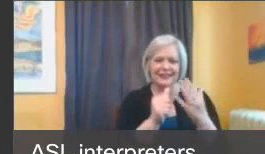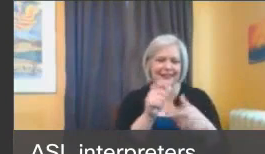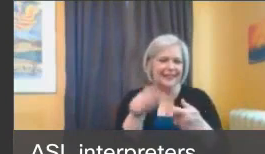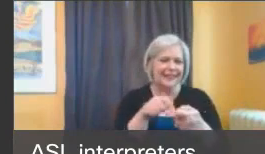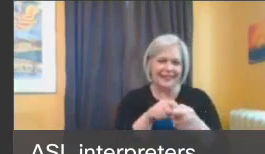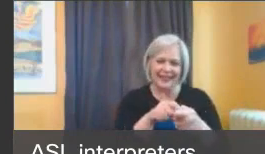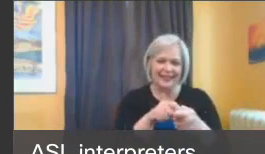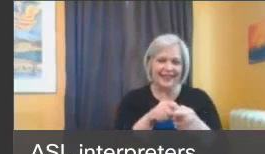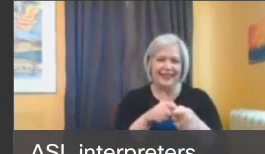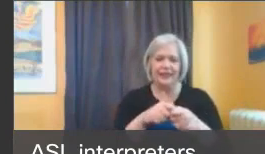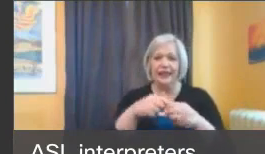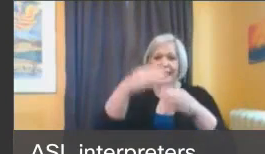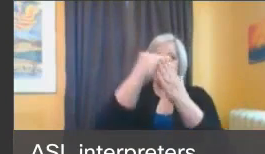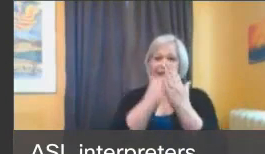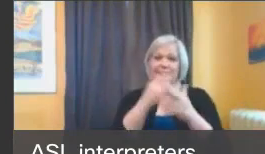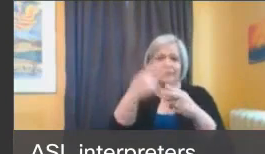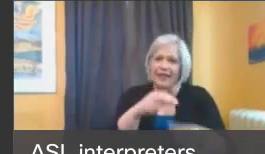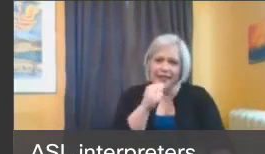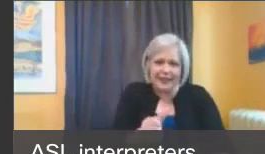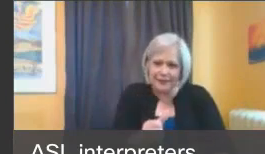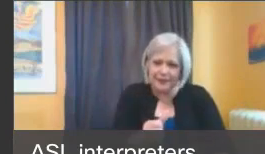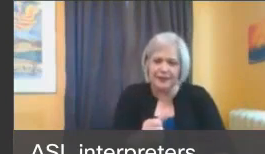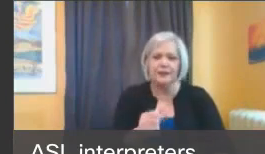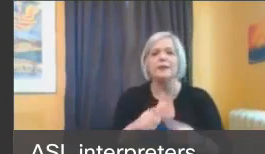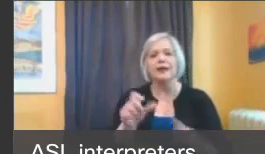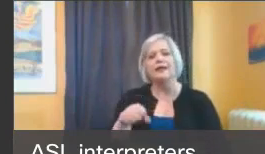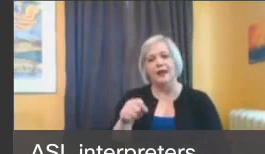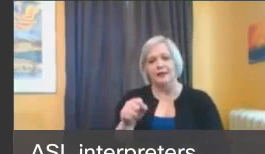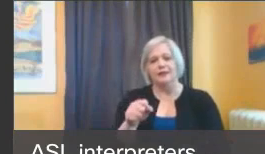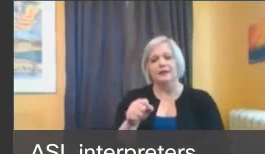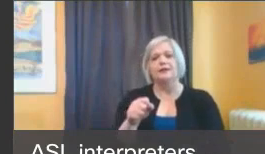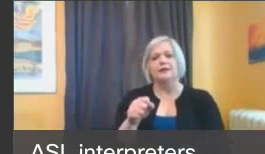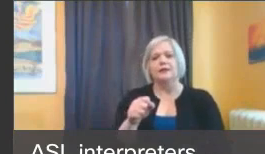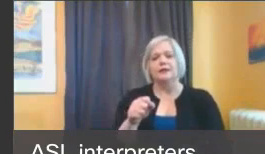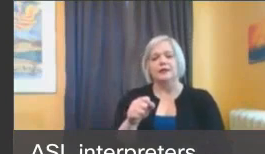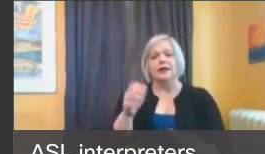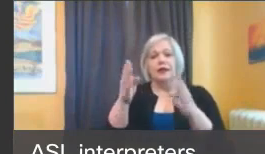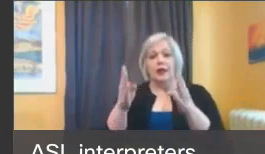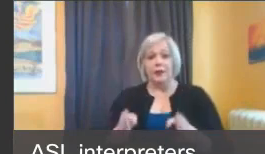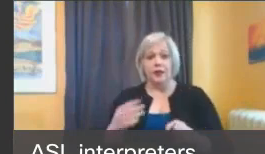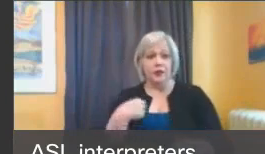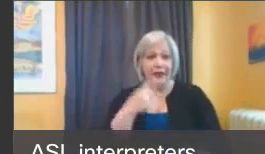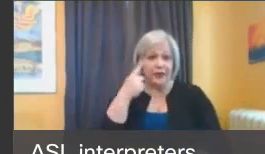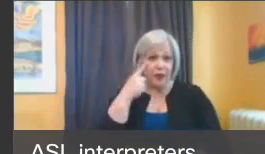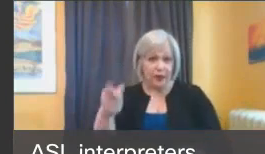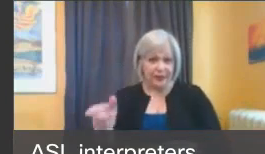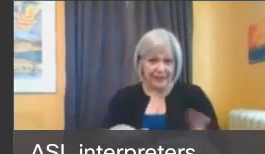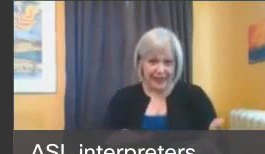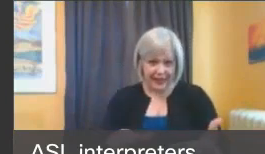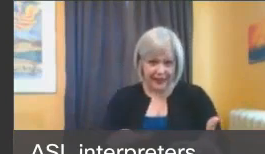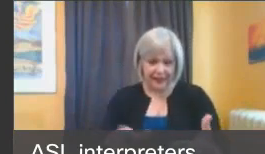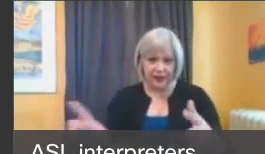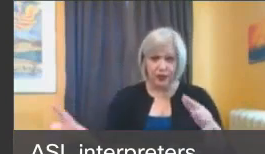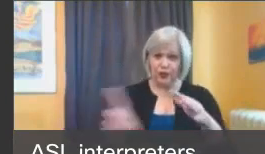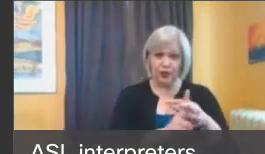with reality. But yes, a person that we thought was dead shows up